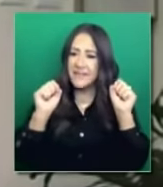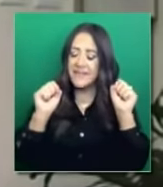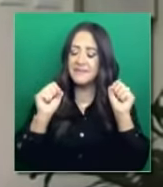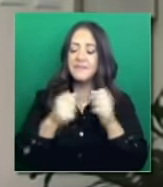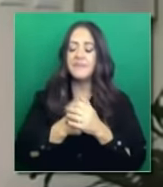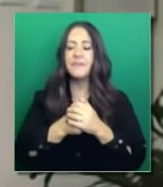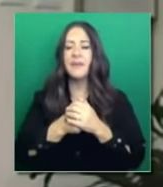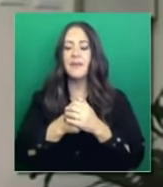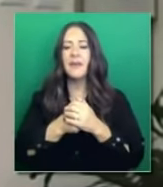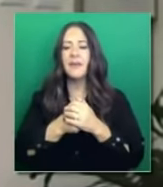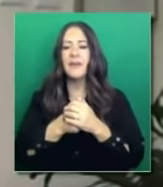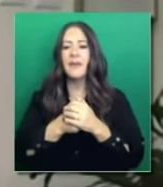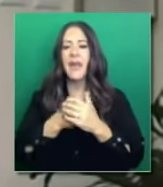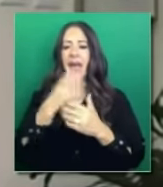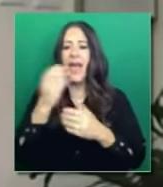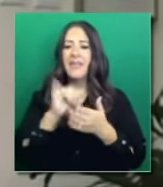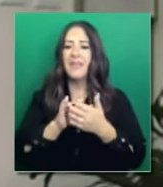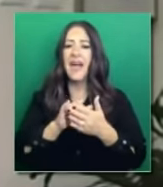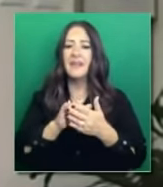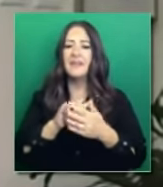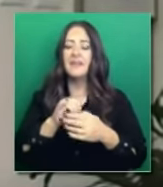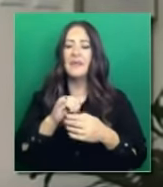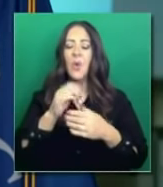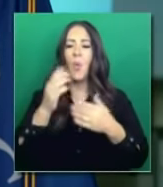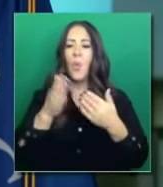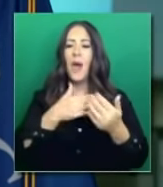their efforts will have maximum effect.